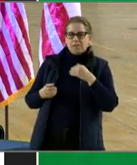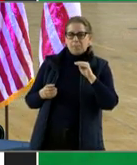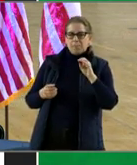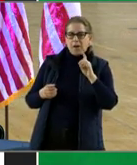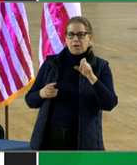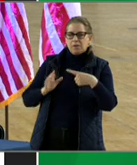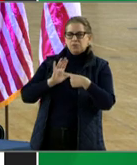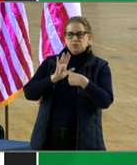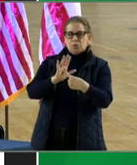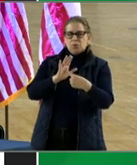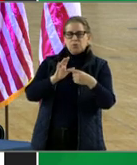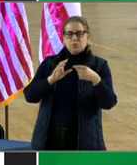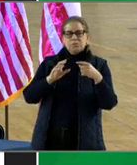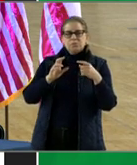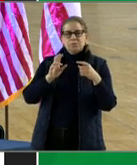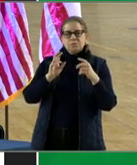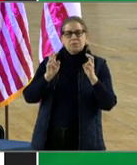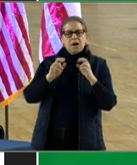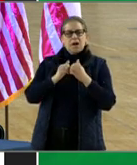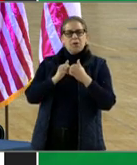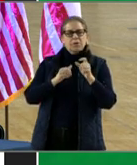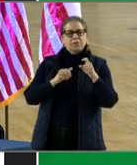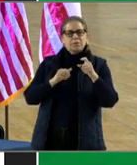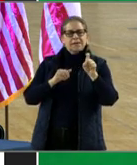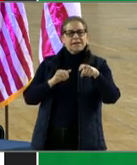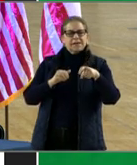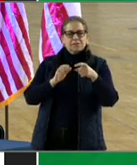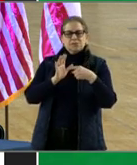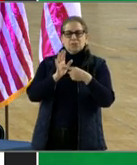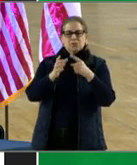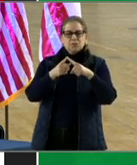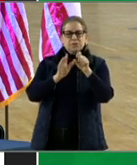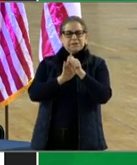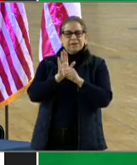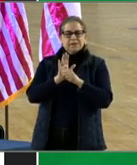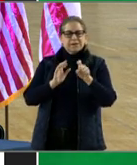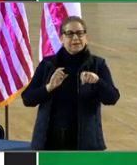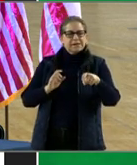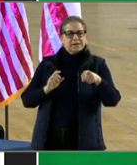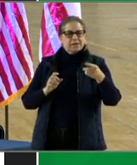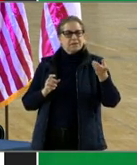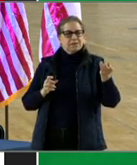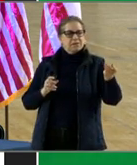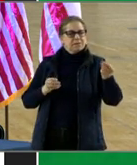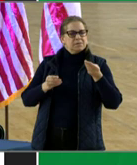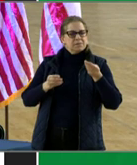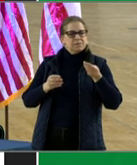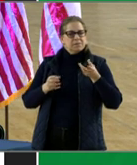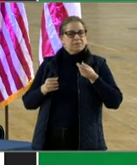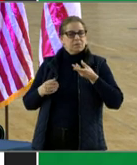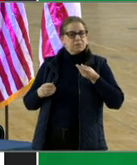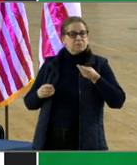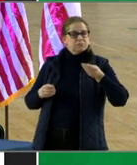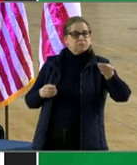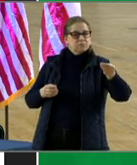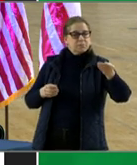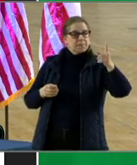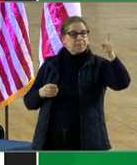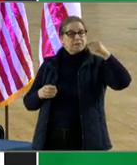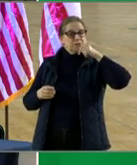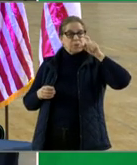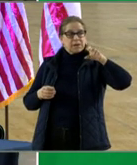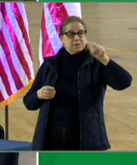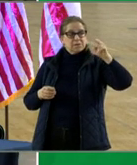being very proactive at getting the data we will need to make sure that when those supplies are redistributed, that DC is at